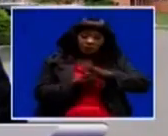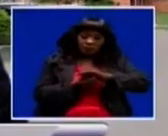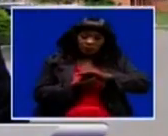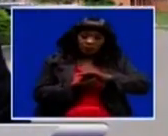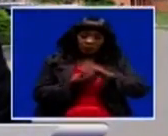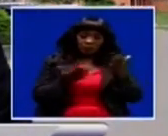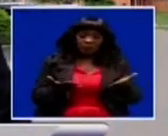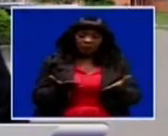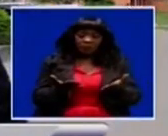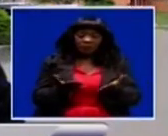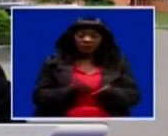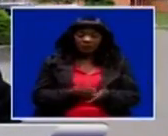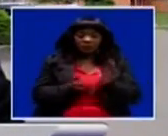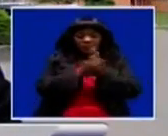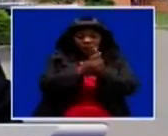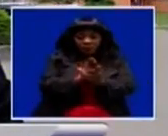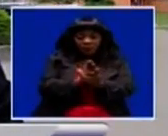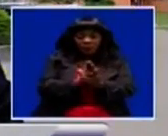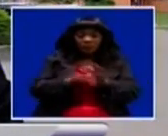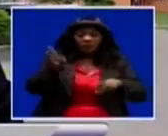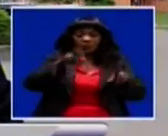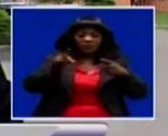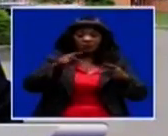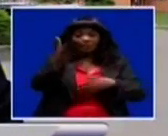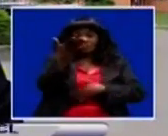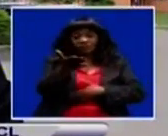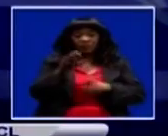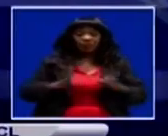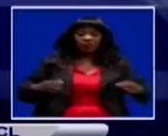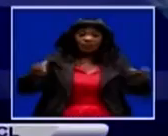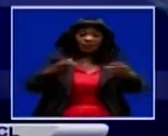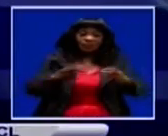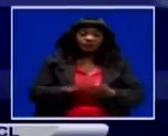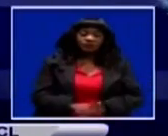the skillful people in our communities.